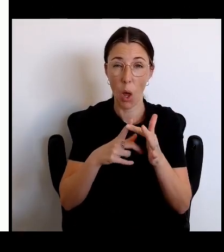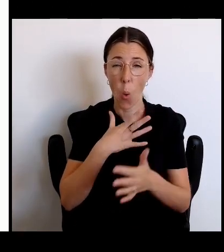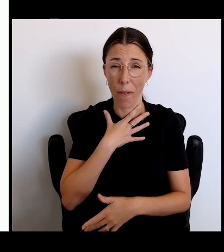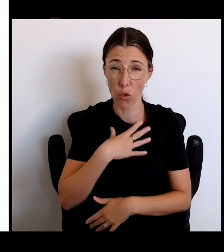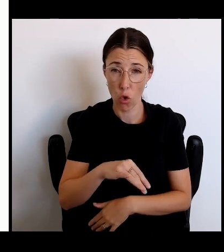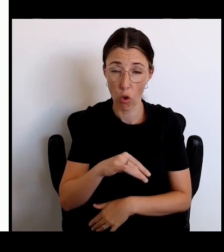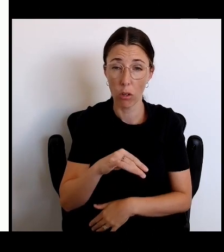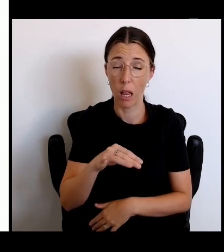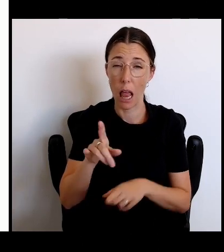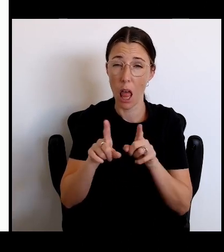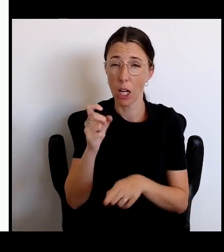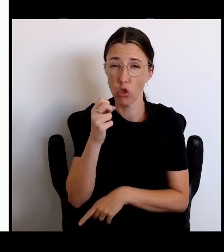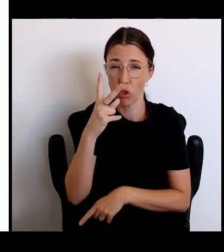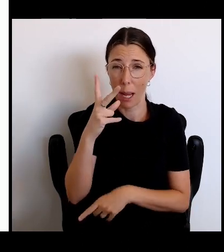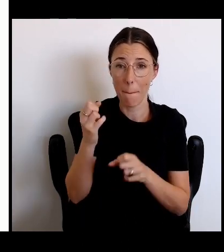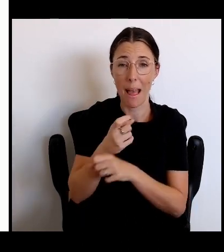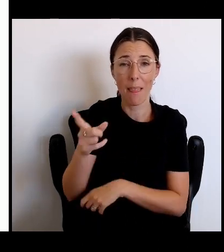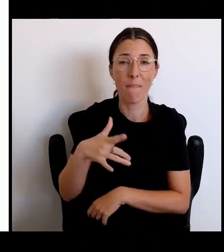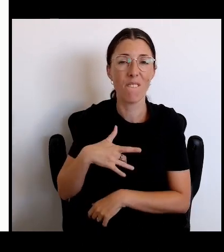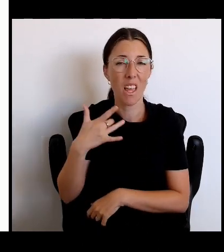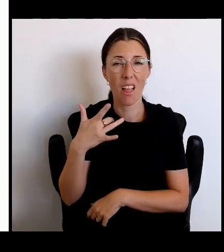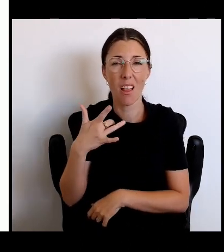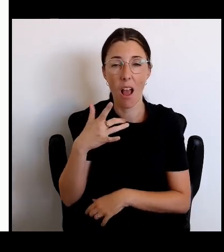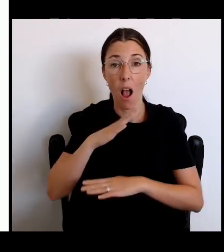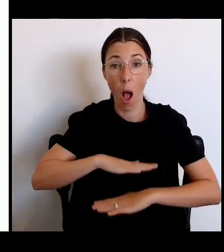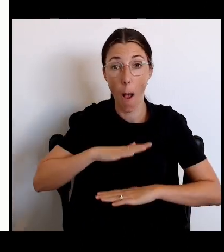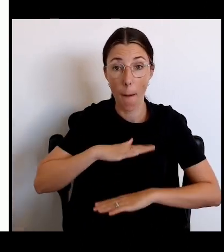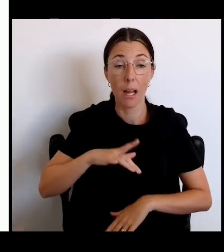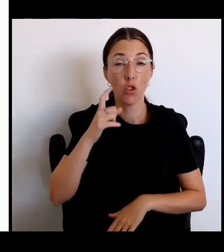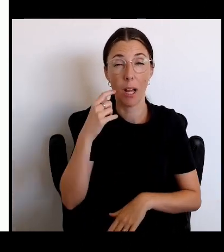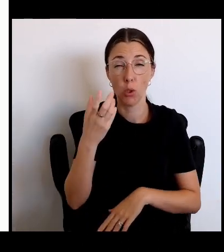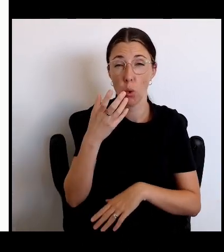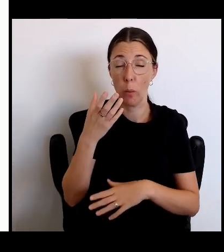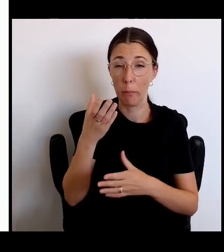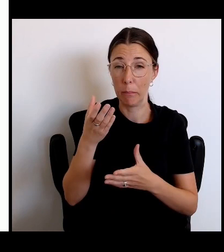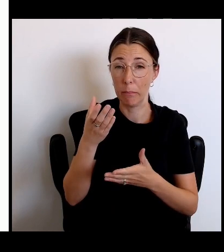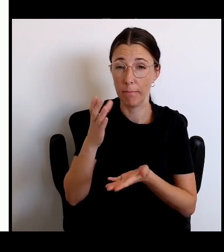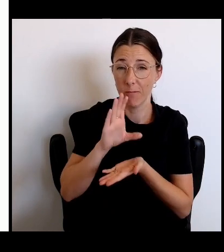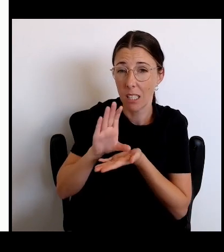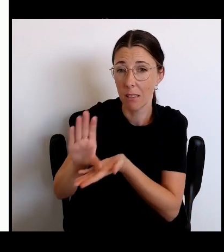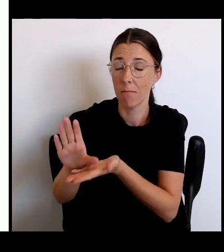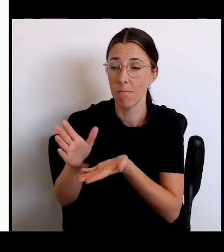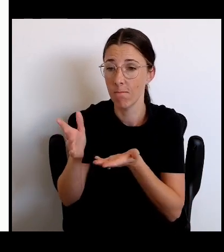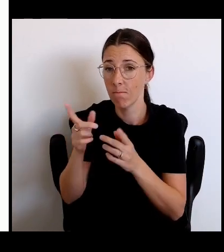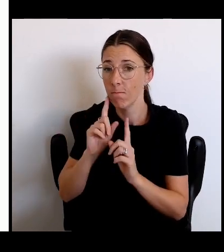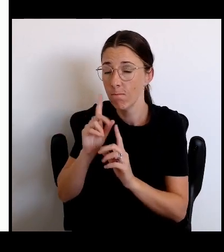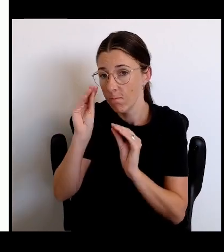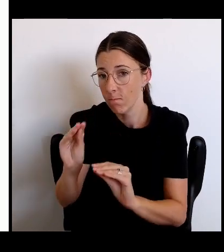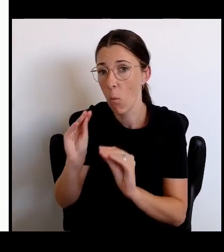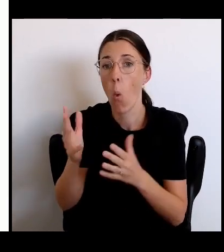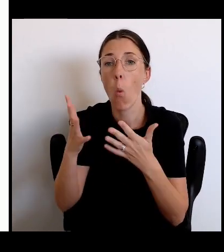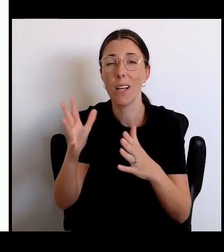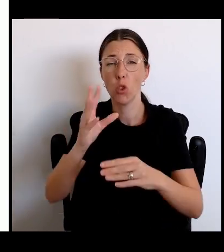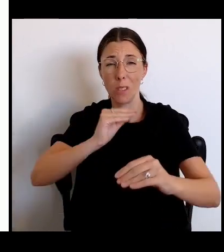calmer, and to provide and arm them with ways to substitute vaping with other